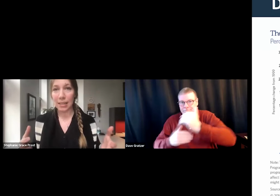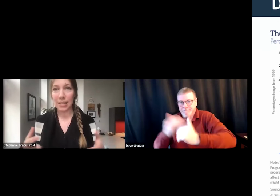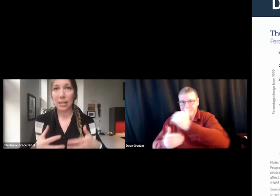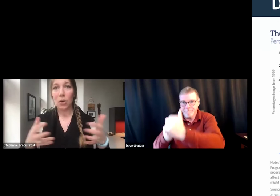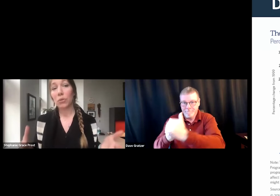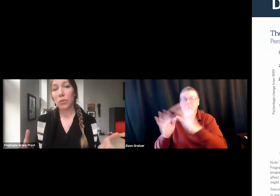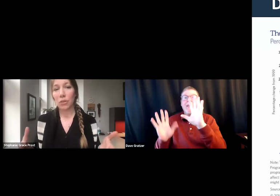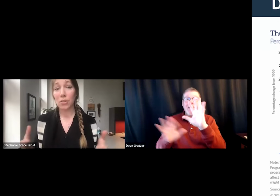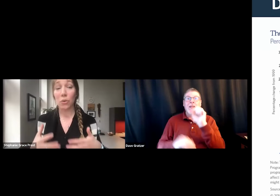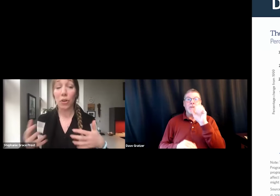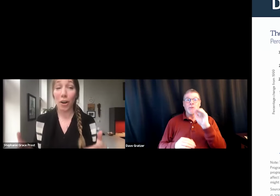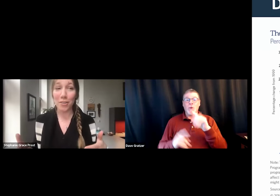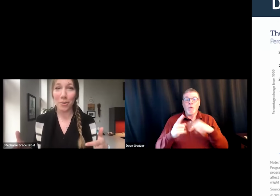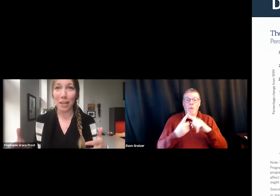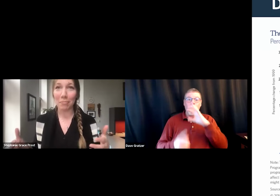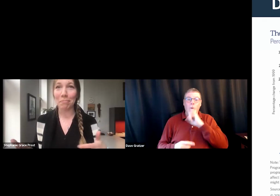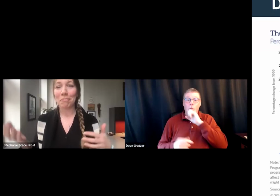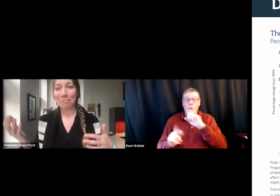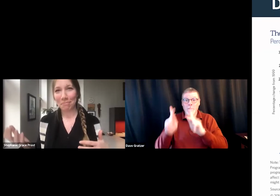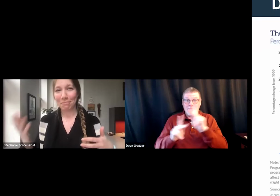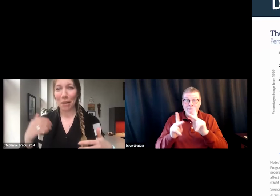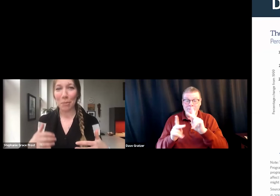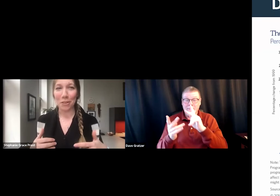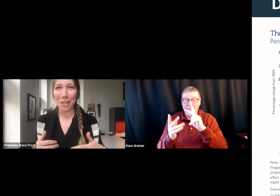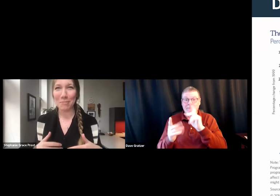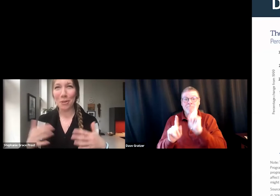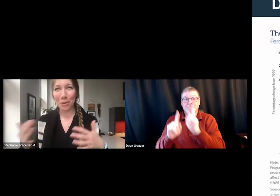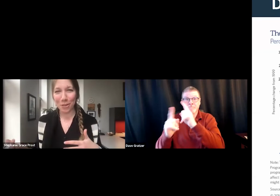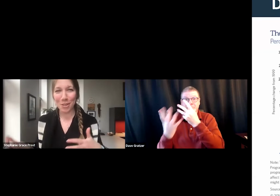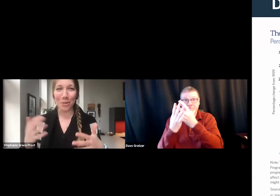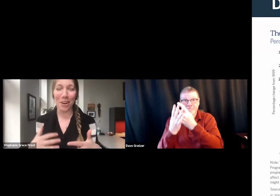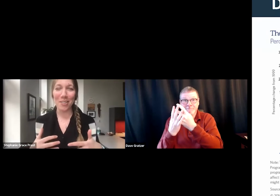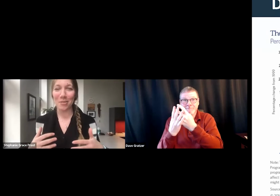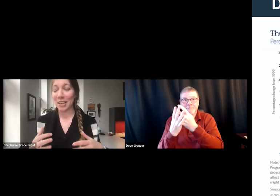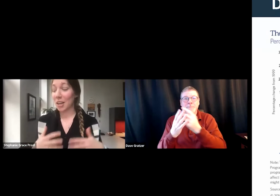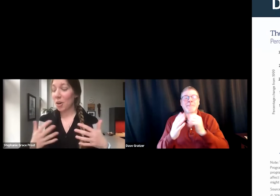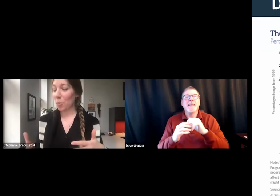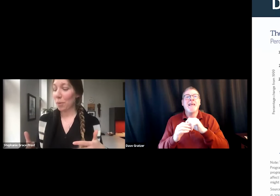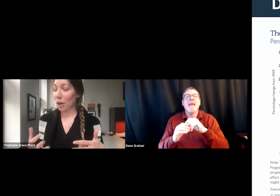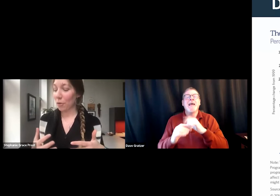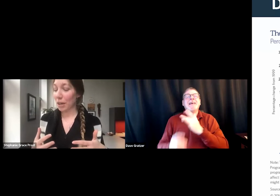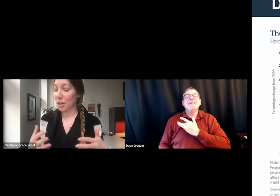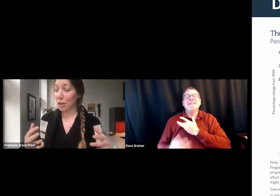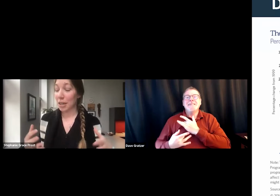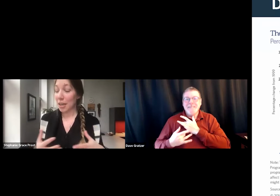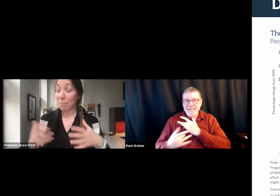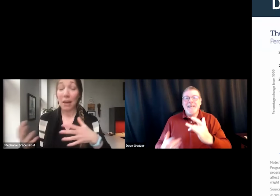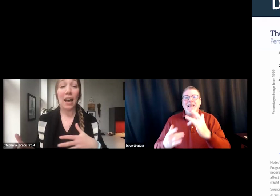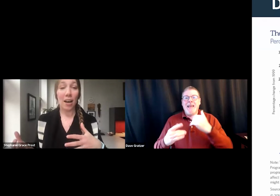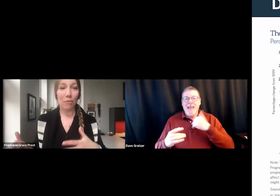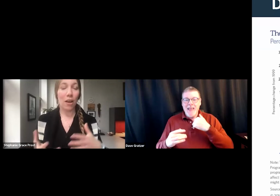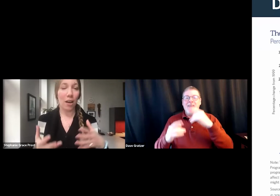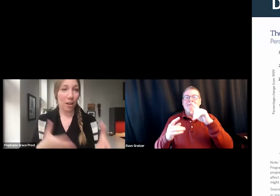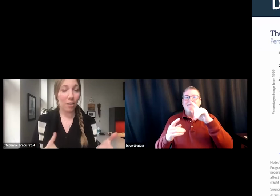in this sense, older adults who are incarcerated, my apologies, older adults who are incarcerated or preparing for reentry